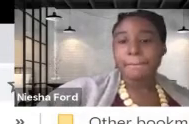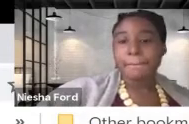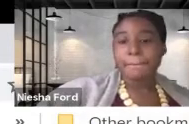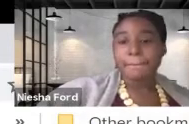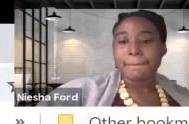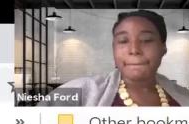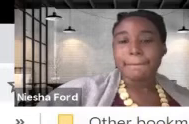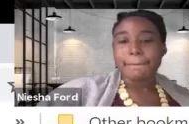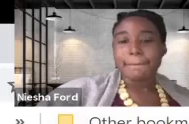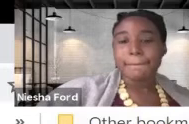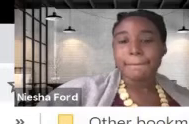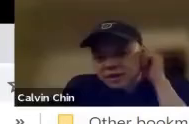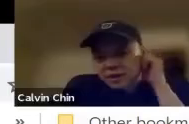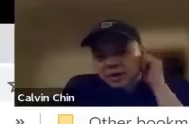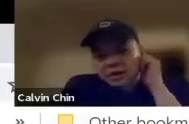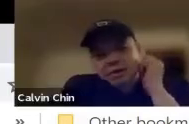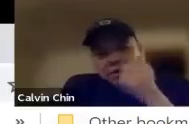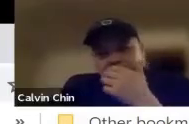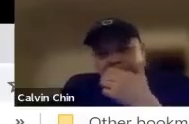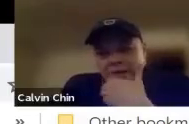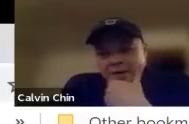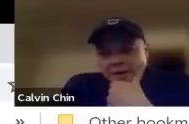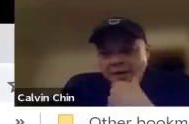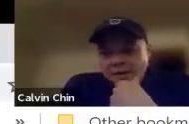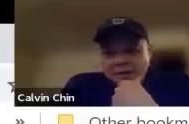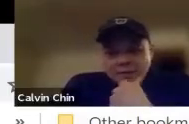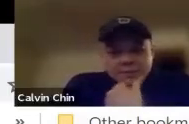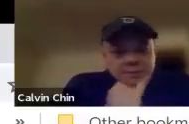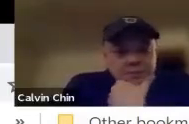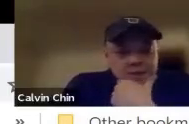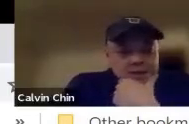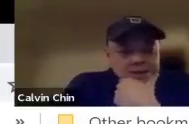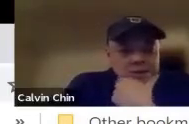to interview? I can share. Okay.